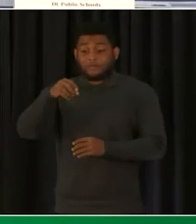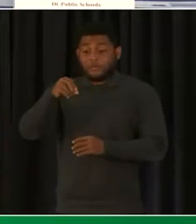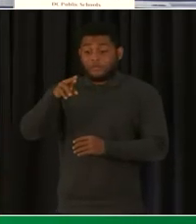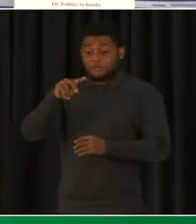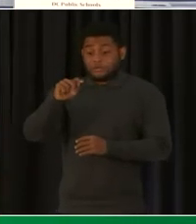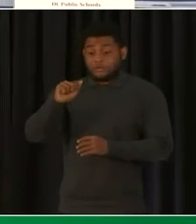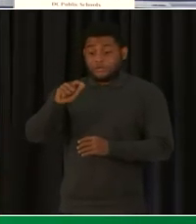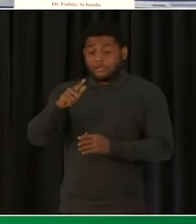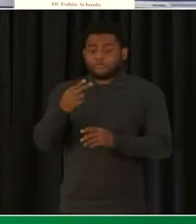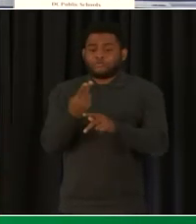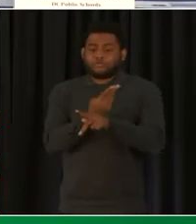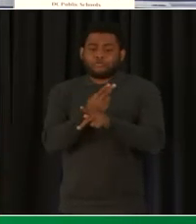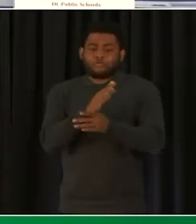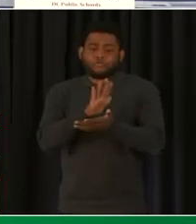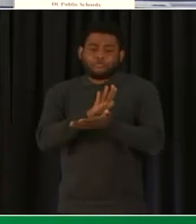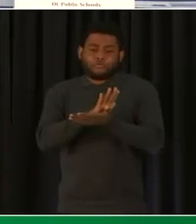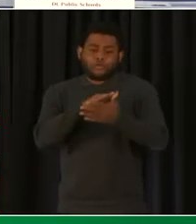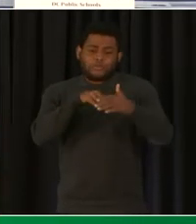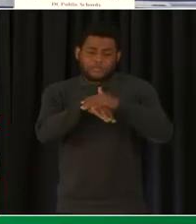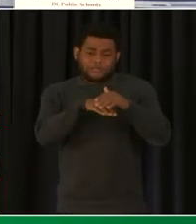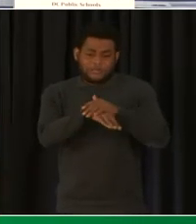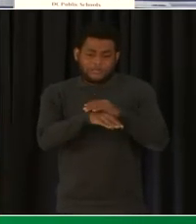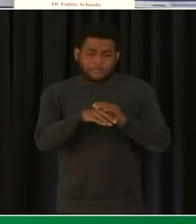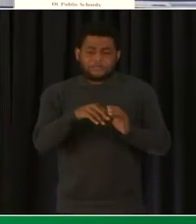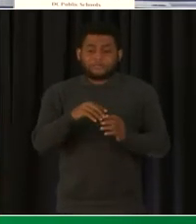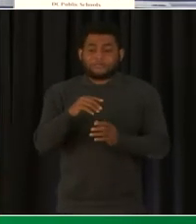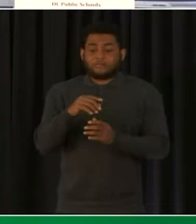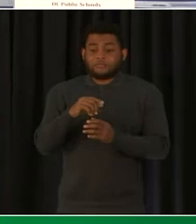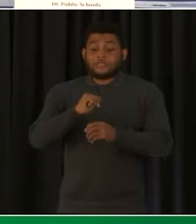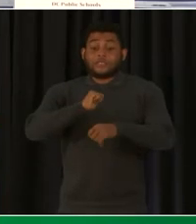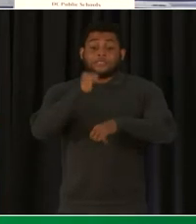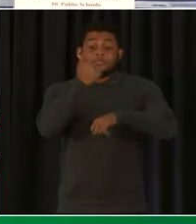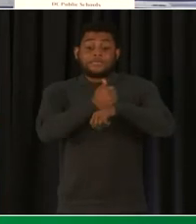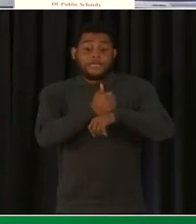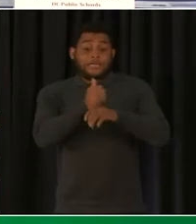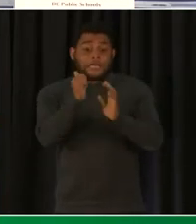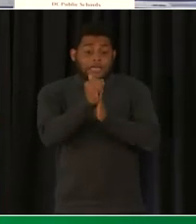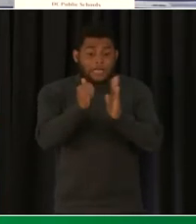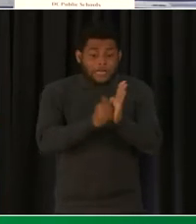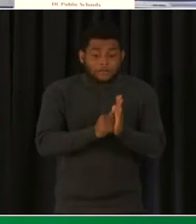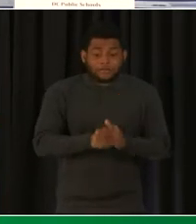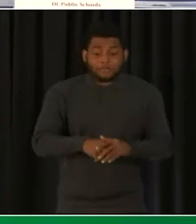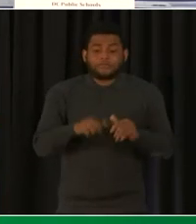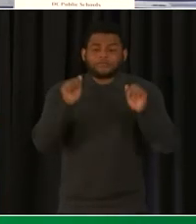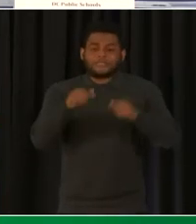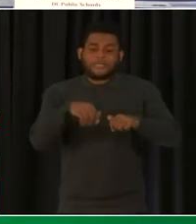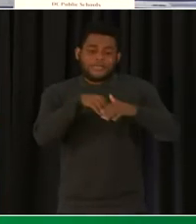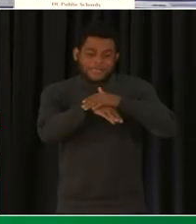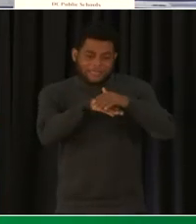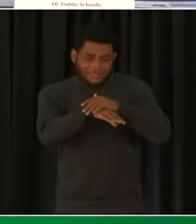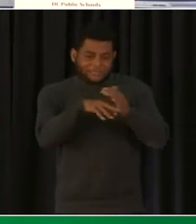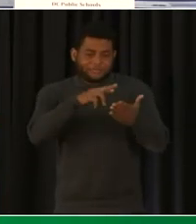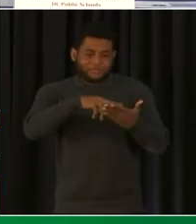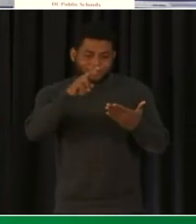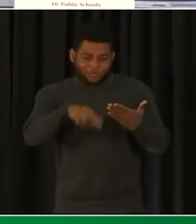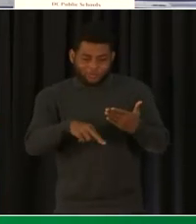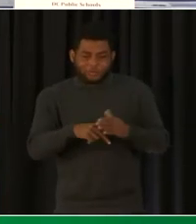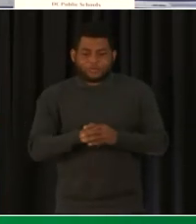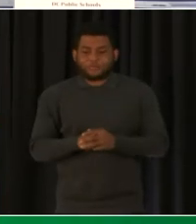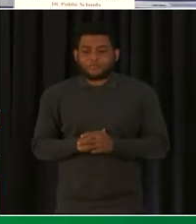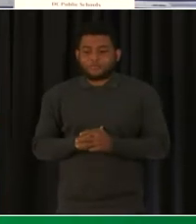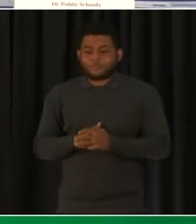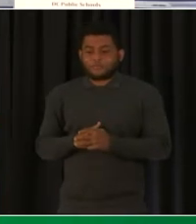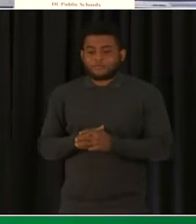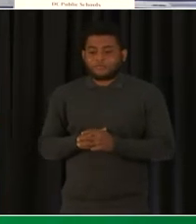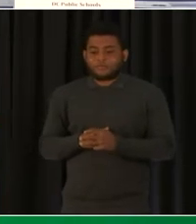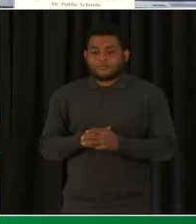school access code, and actually set up an account so that you're able to access the results. And the results are